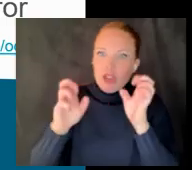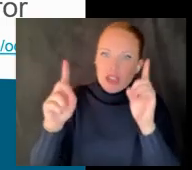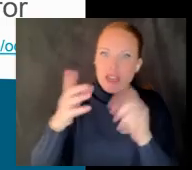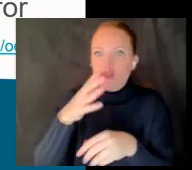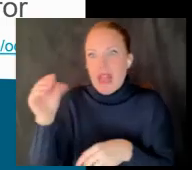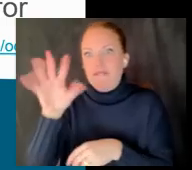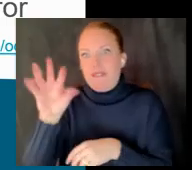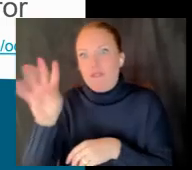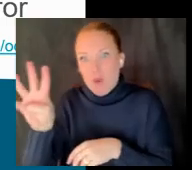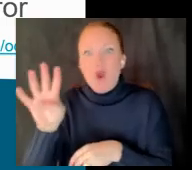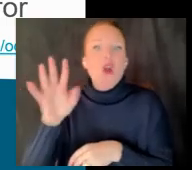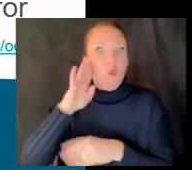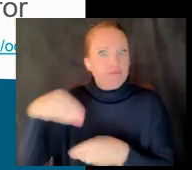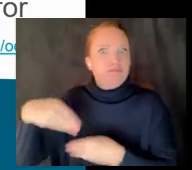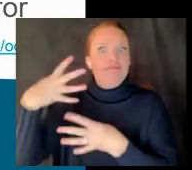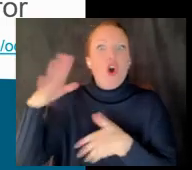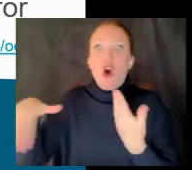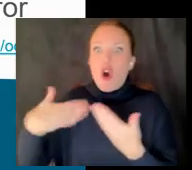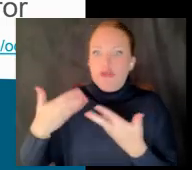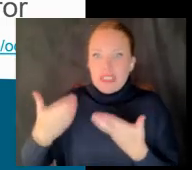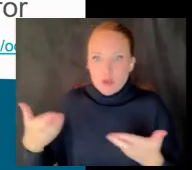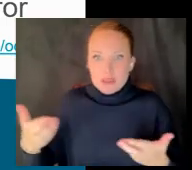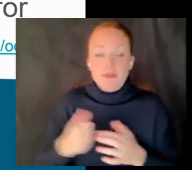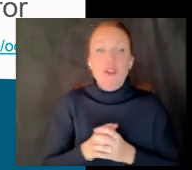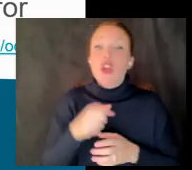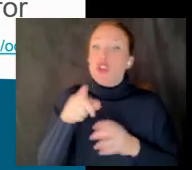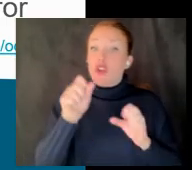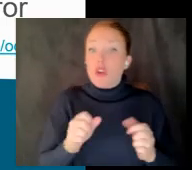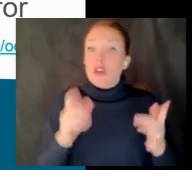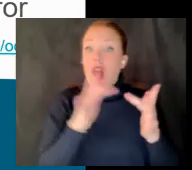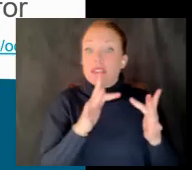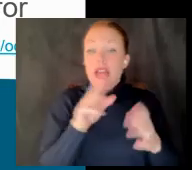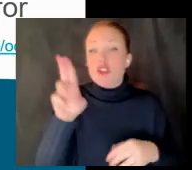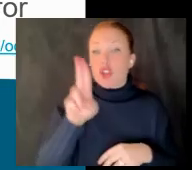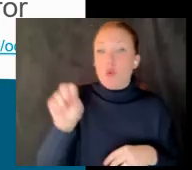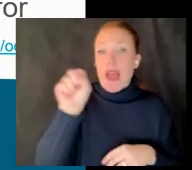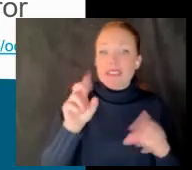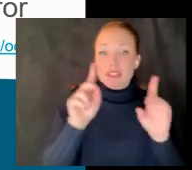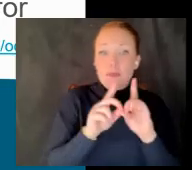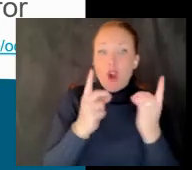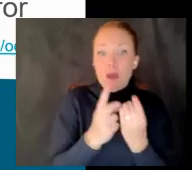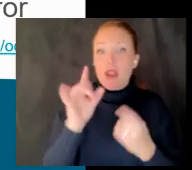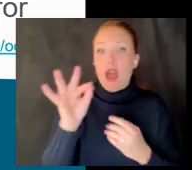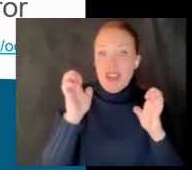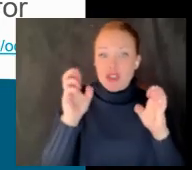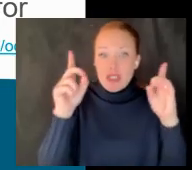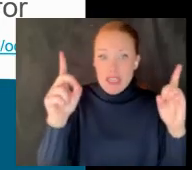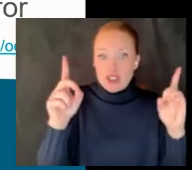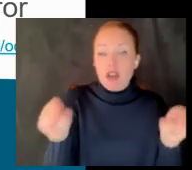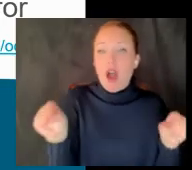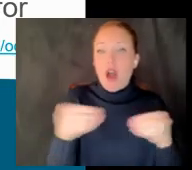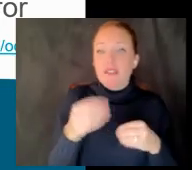Lastly, for more information regarding civil rights, you can connect with the U.S. Department of Education's Office for Civil Rights, or OCR.